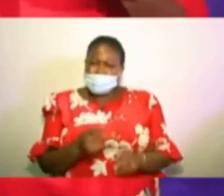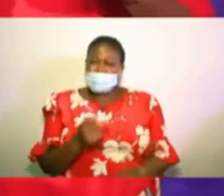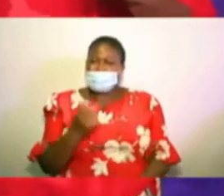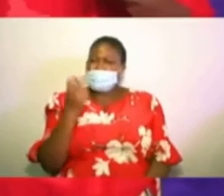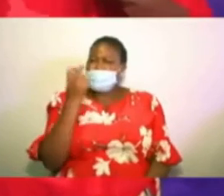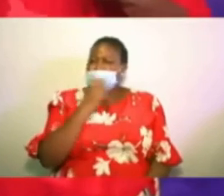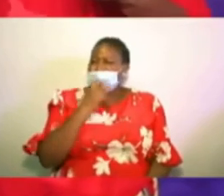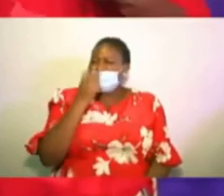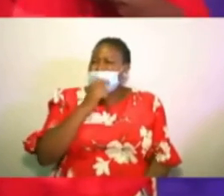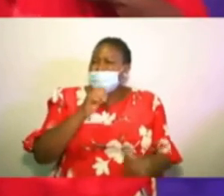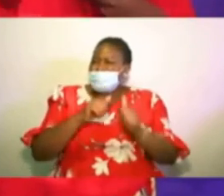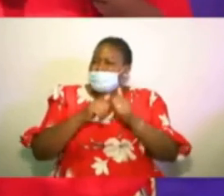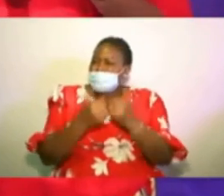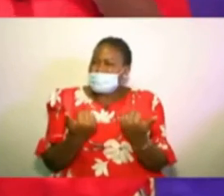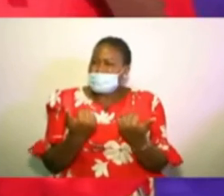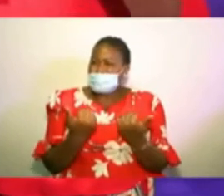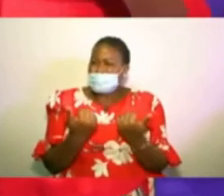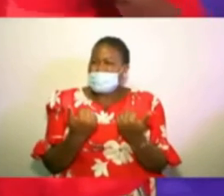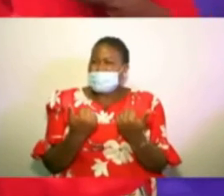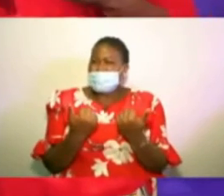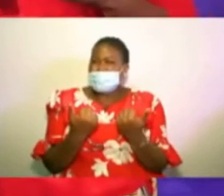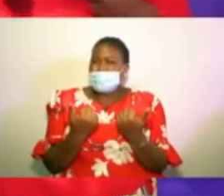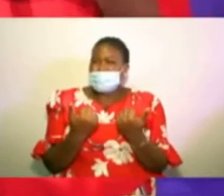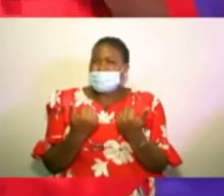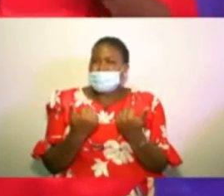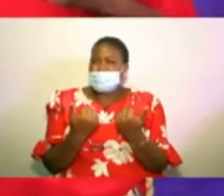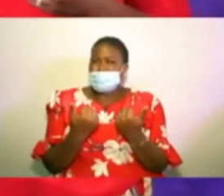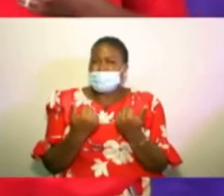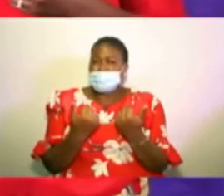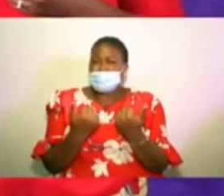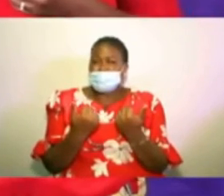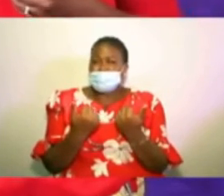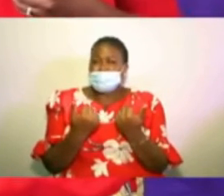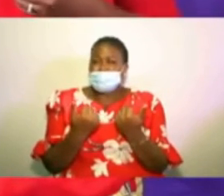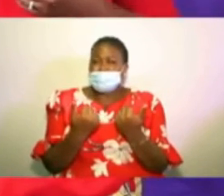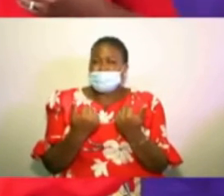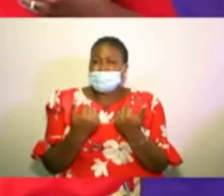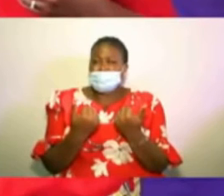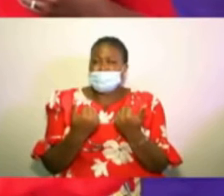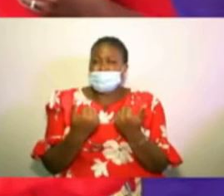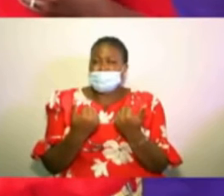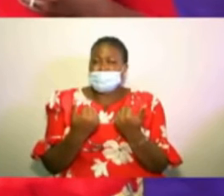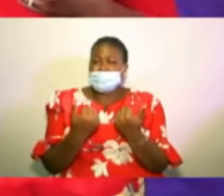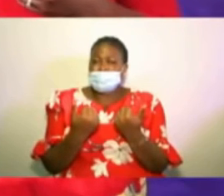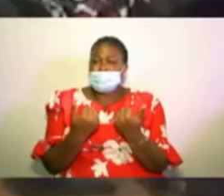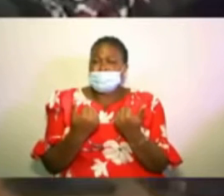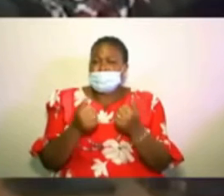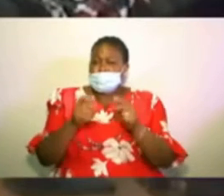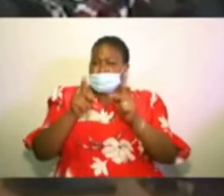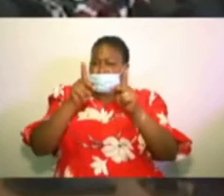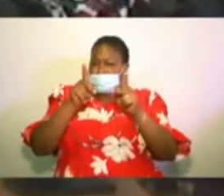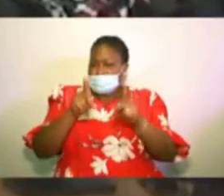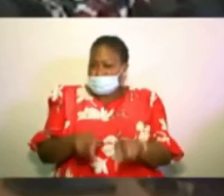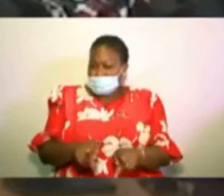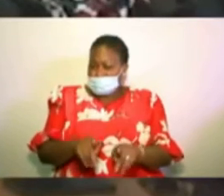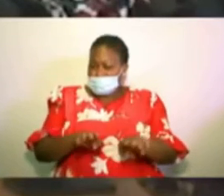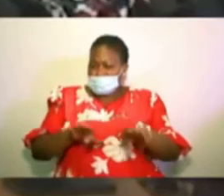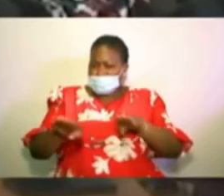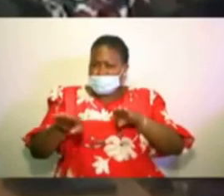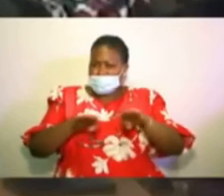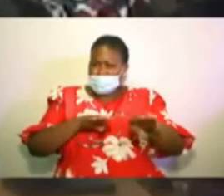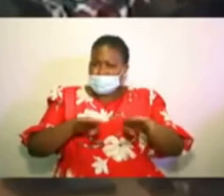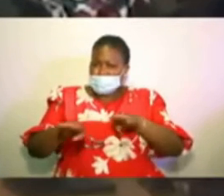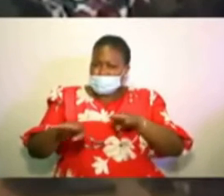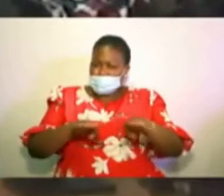vivant une façon de parler ou bien une façon de faire. That a person who is speaking or behaving